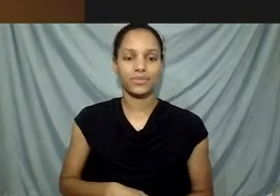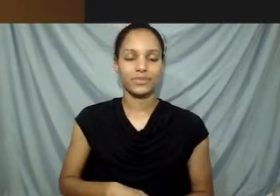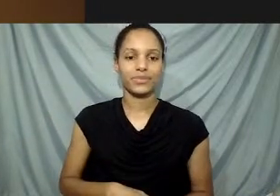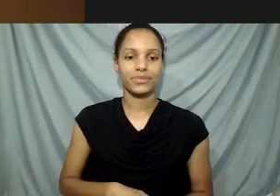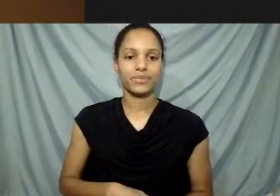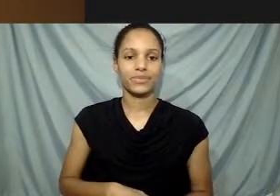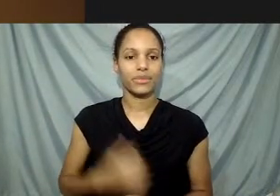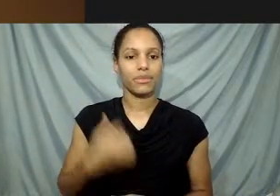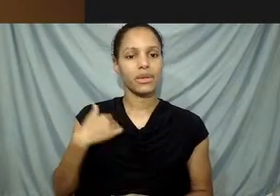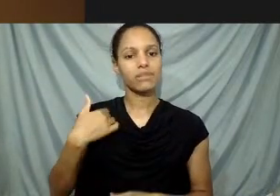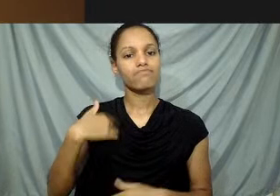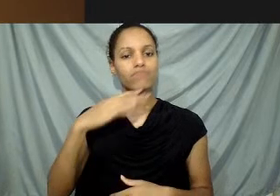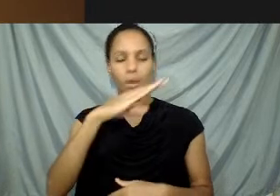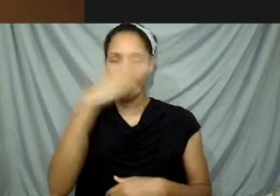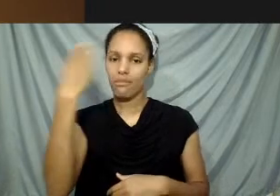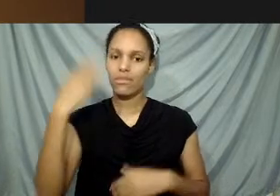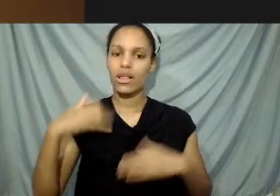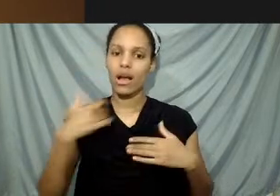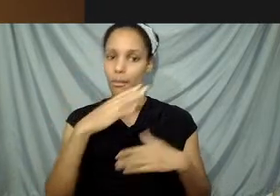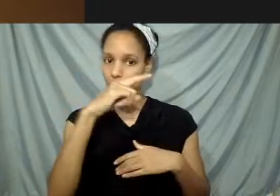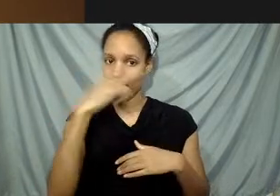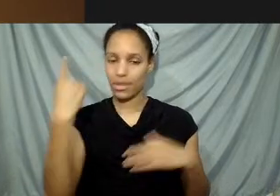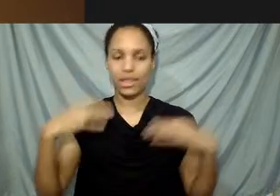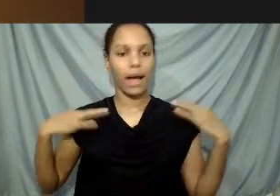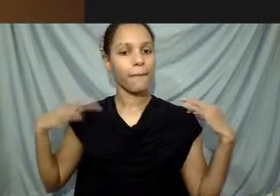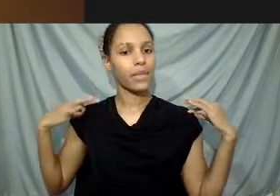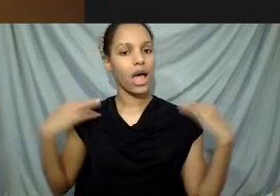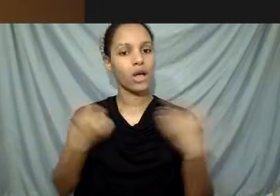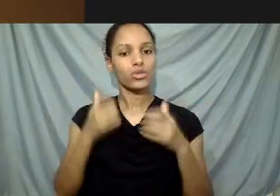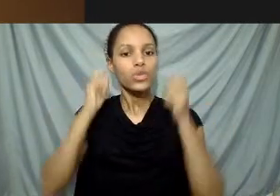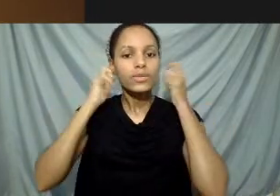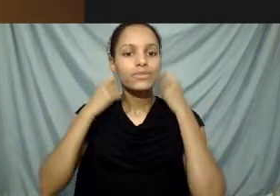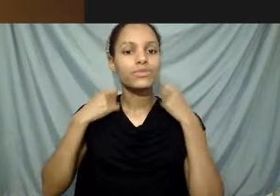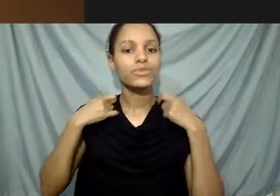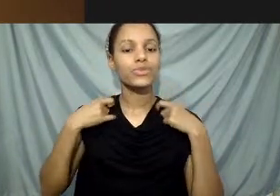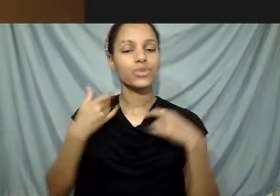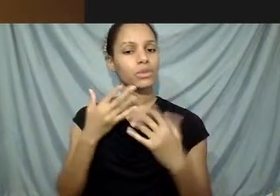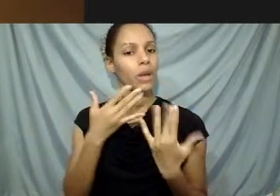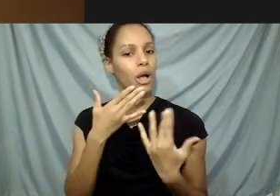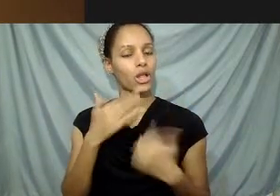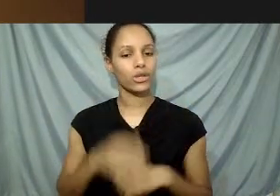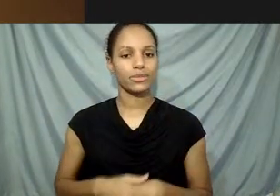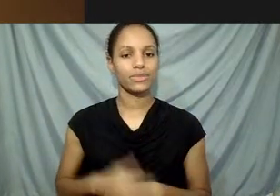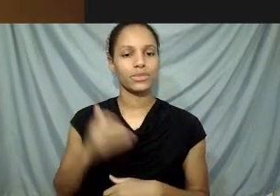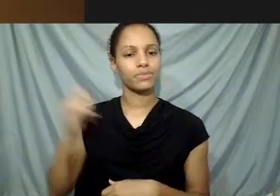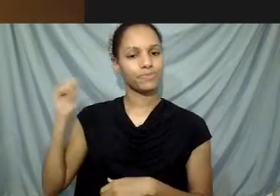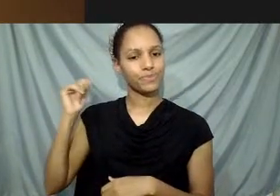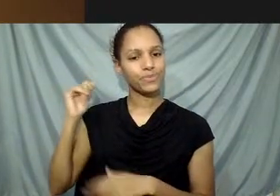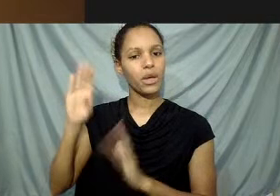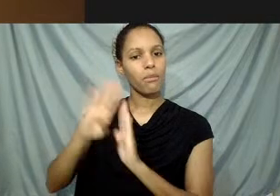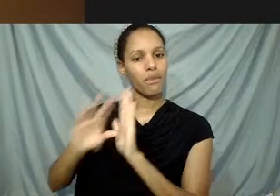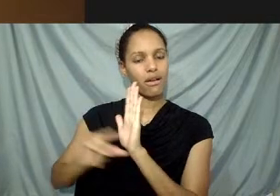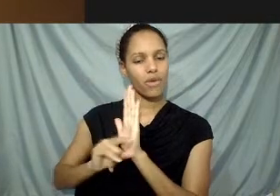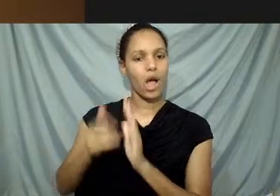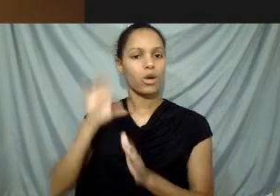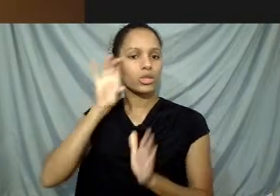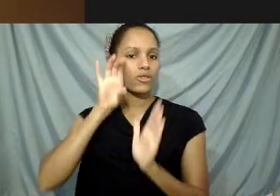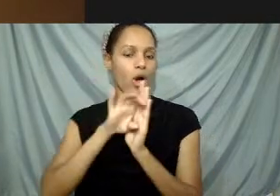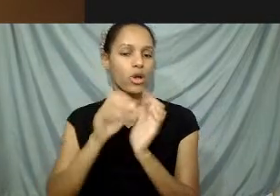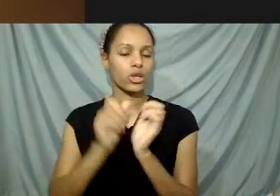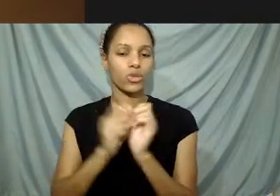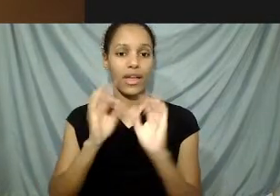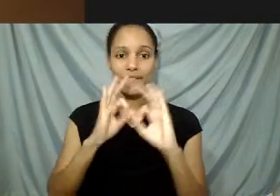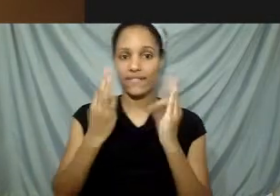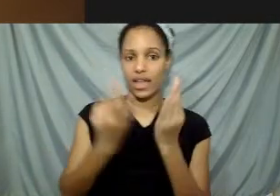Black blouse and large earrings with drops of color. Behind me are photos of our family, a large plant,